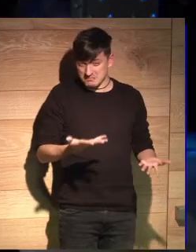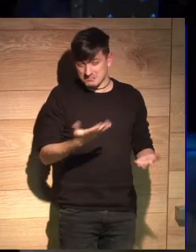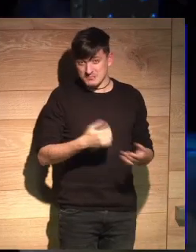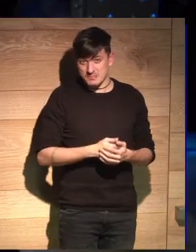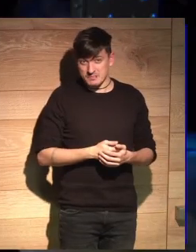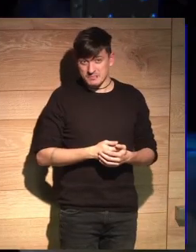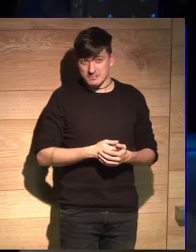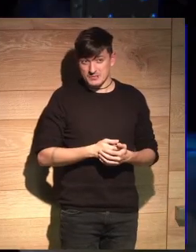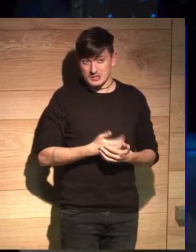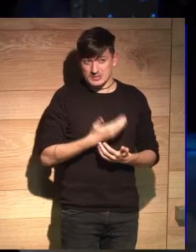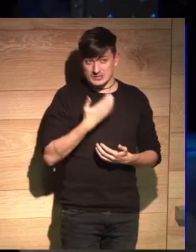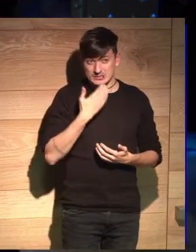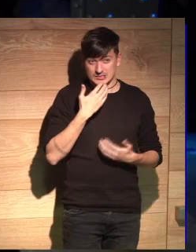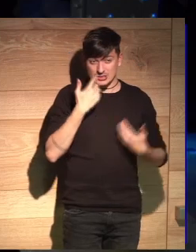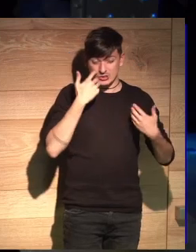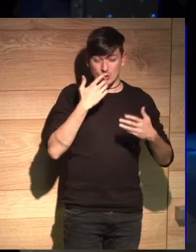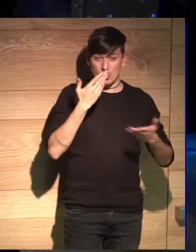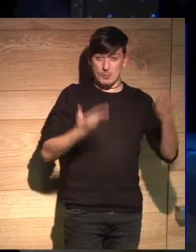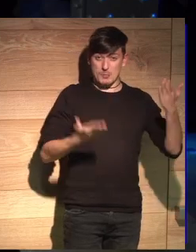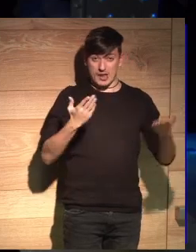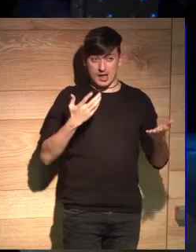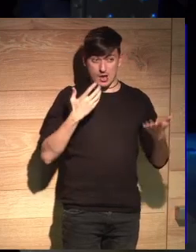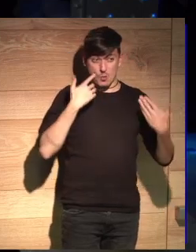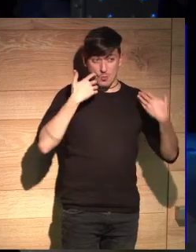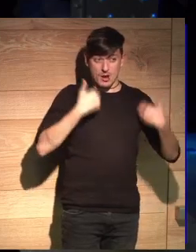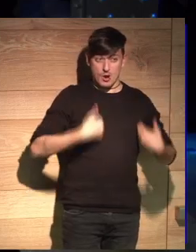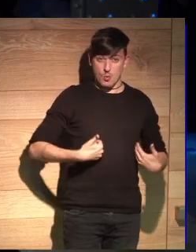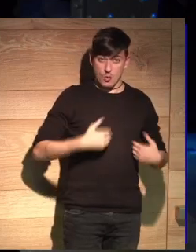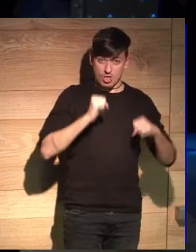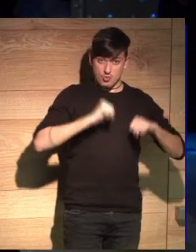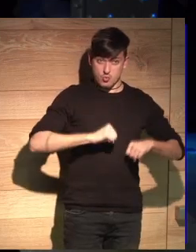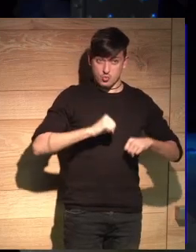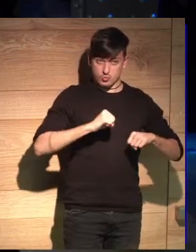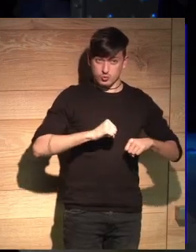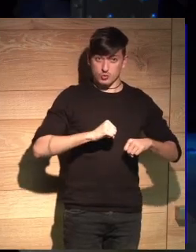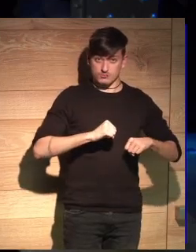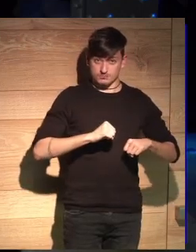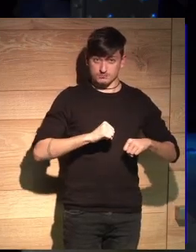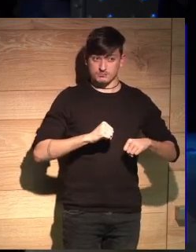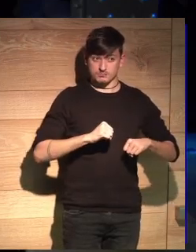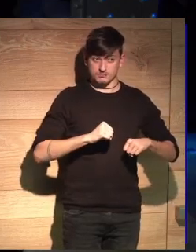I don't know, okay, we compare an adult human being over there,